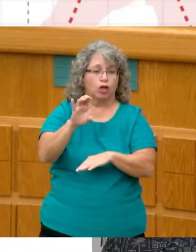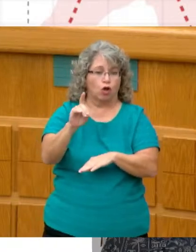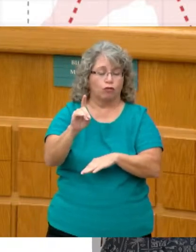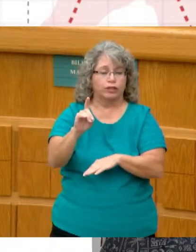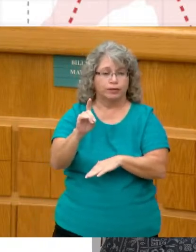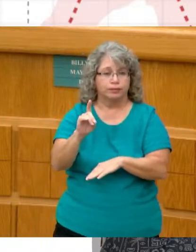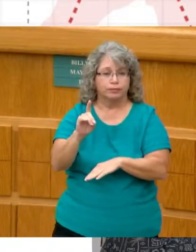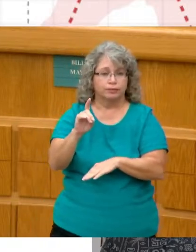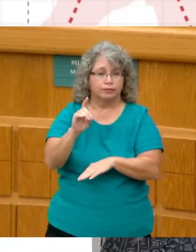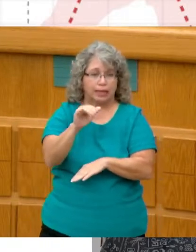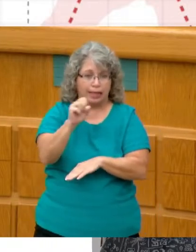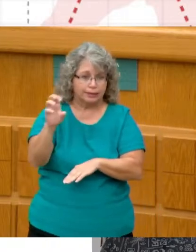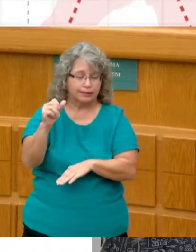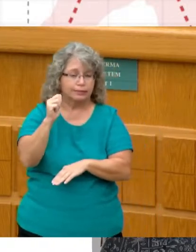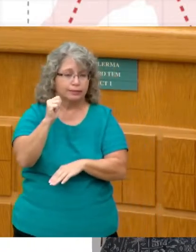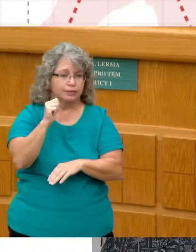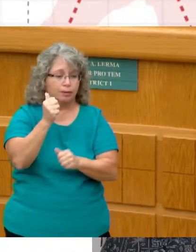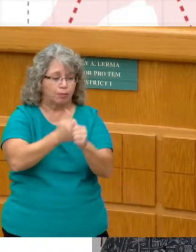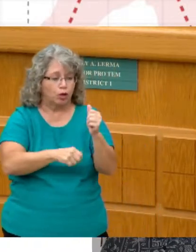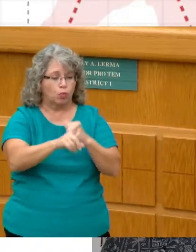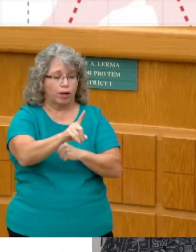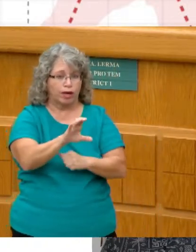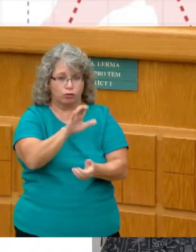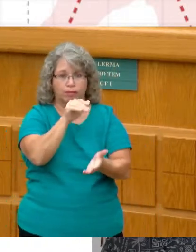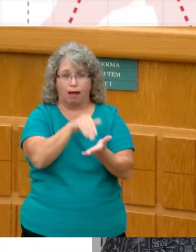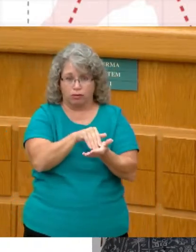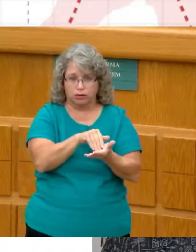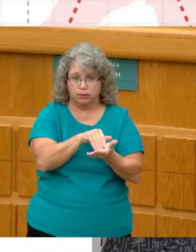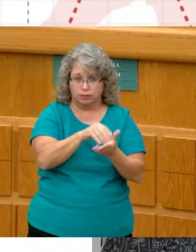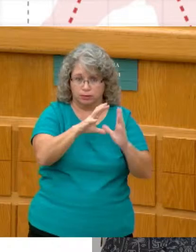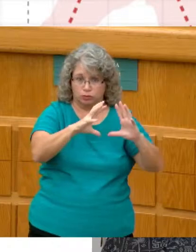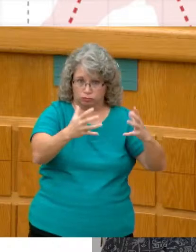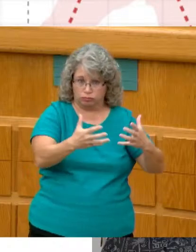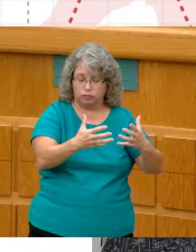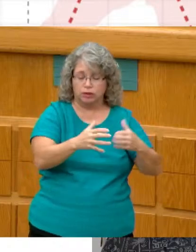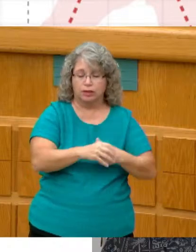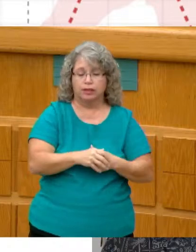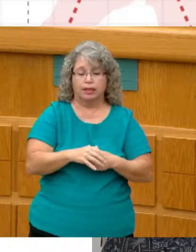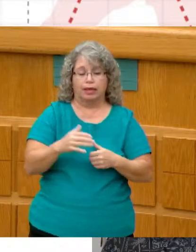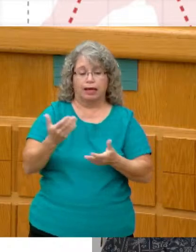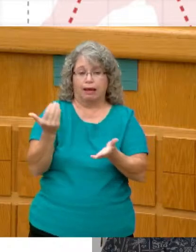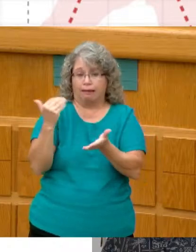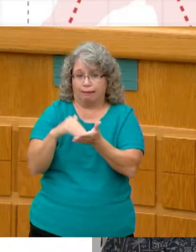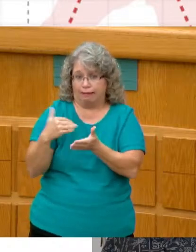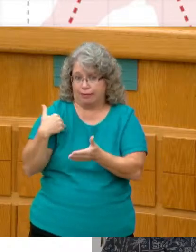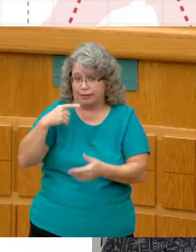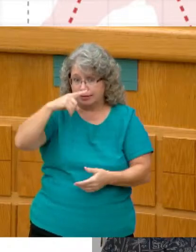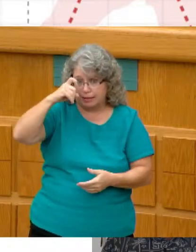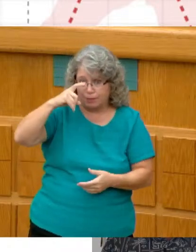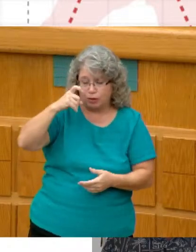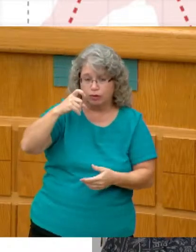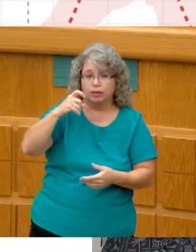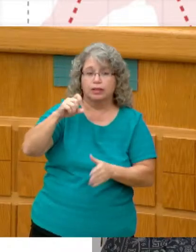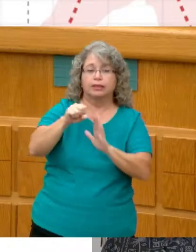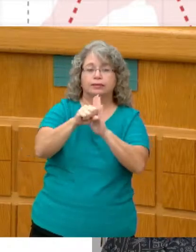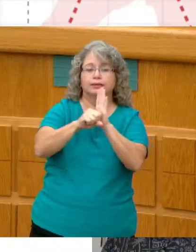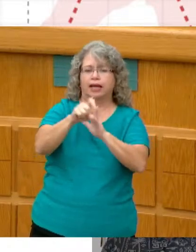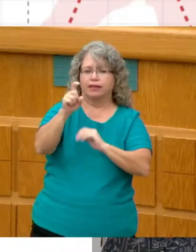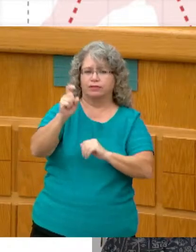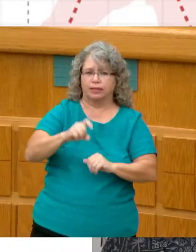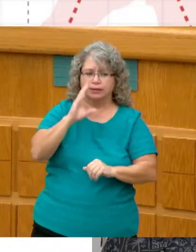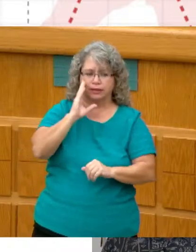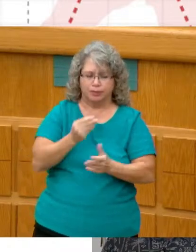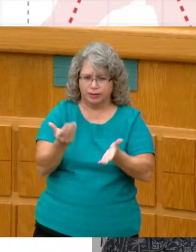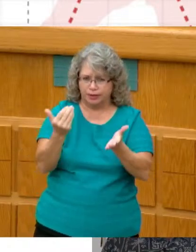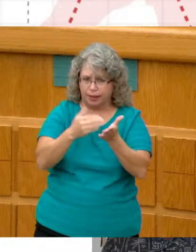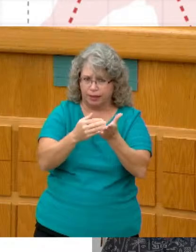peak. And then this summer, again, the state of Texas experienced another wave. Now, compared to the winter, for the whole state